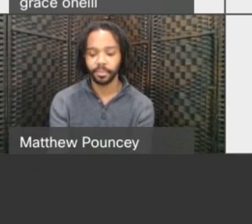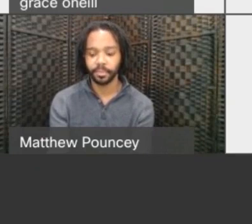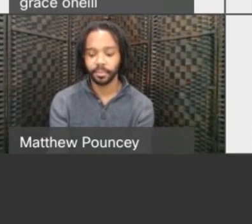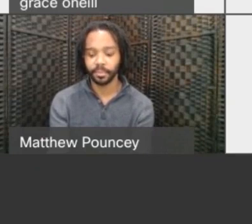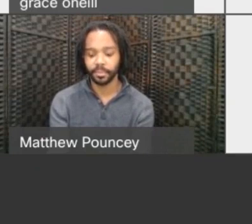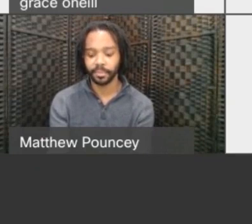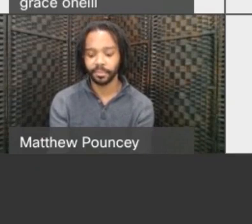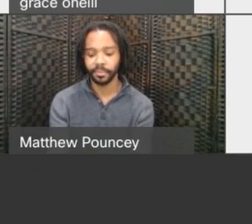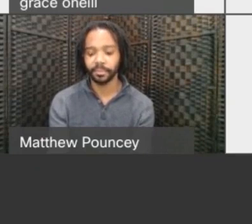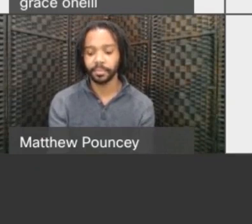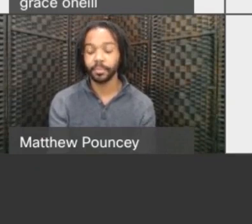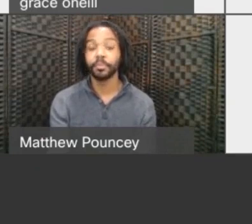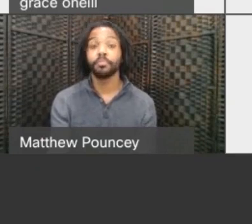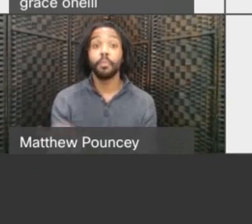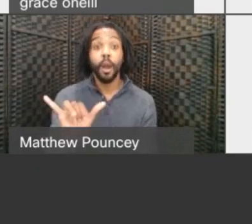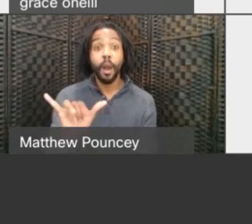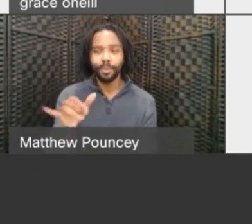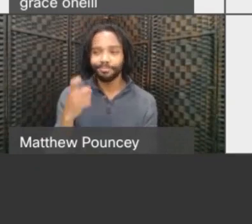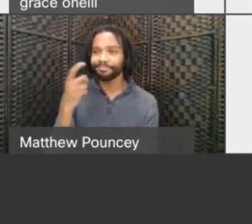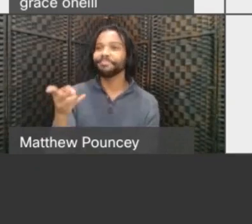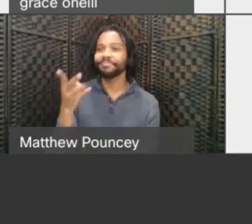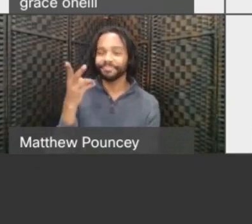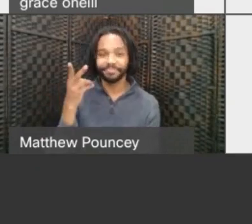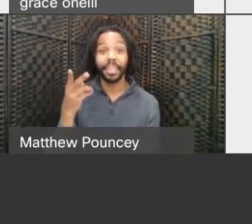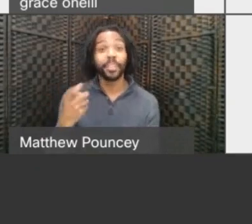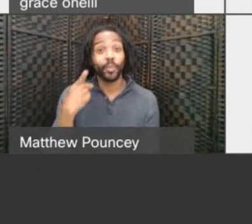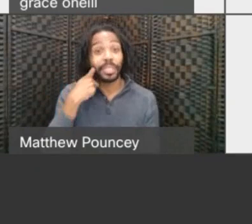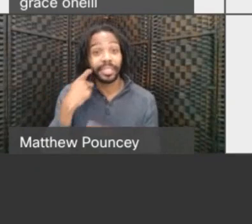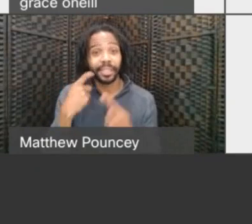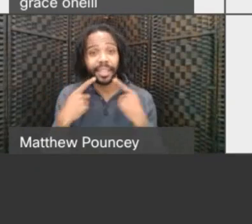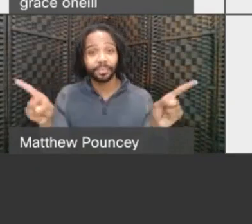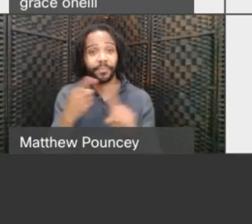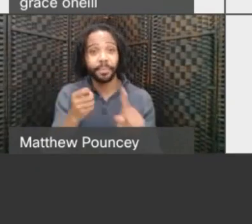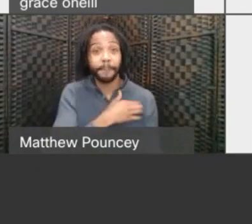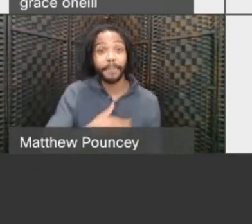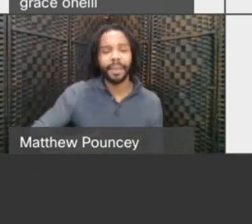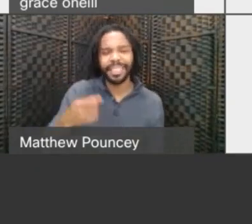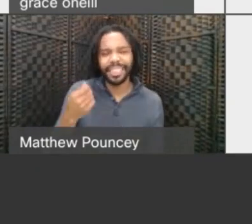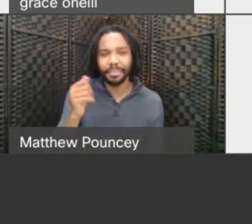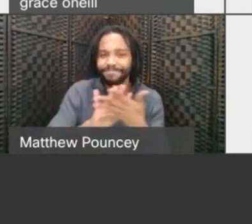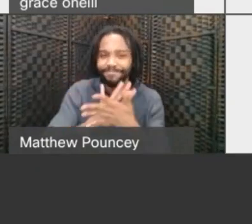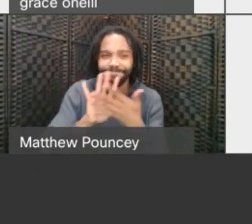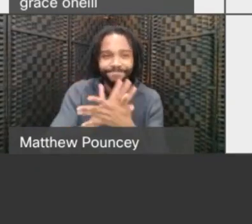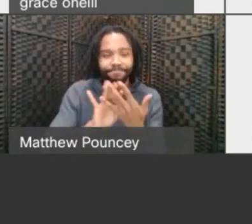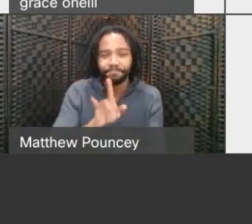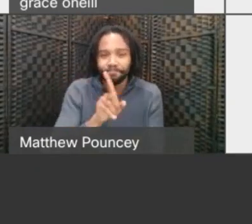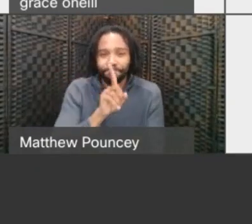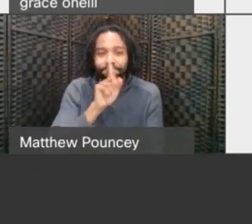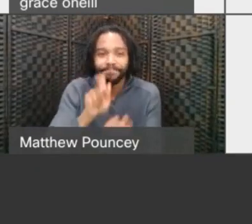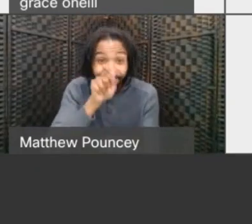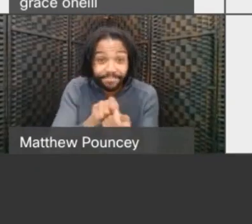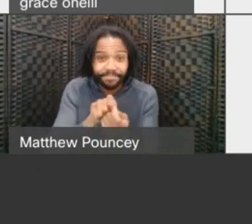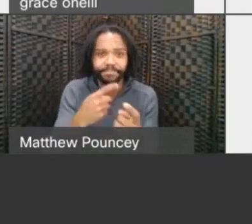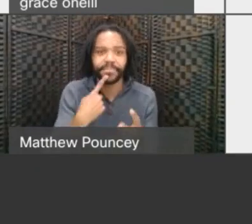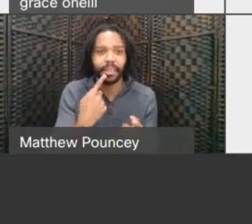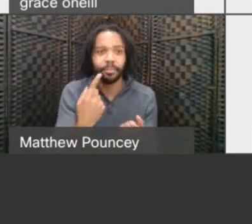Okay. So the mayor's recent order was a bit vague as it did not drill down on unlicensed healthcare